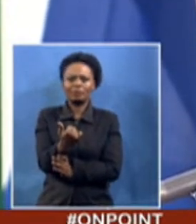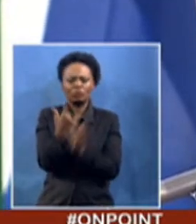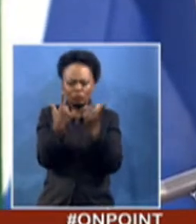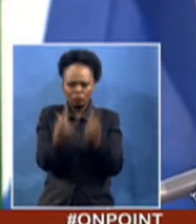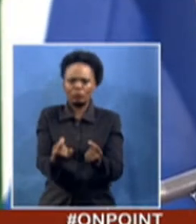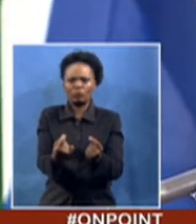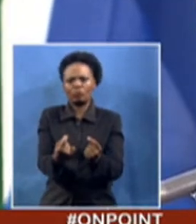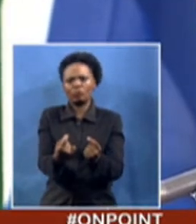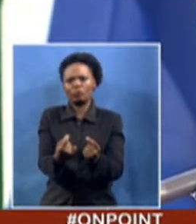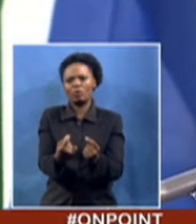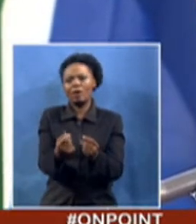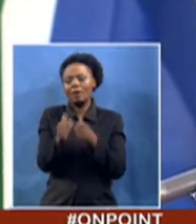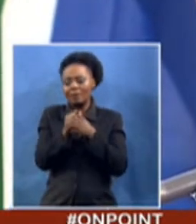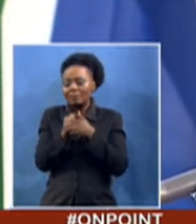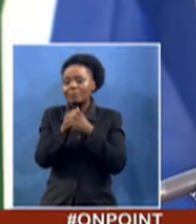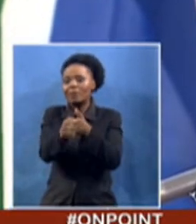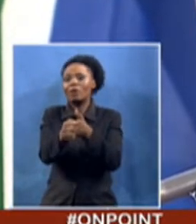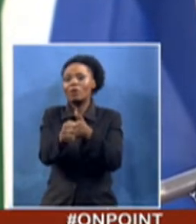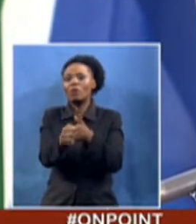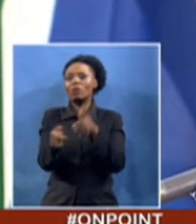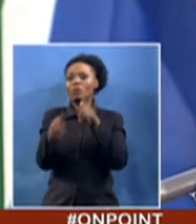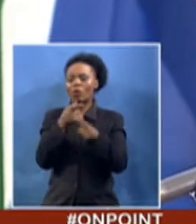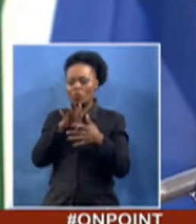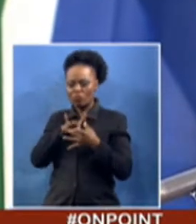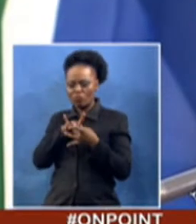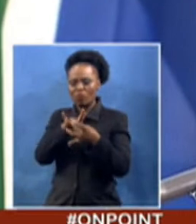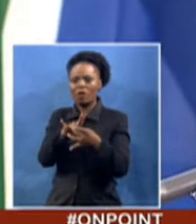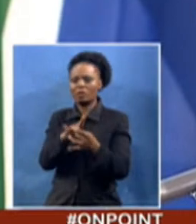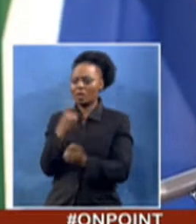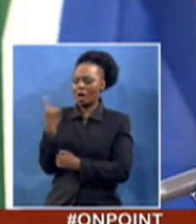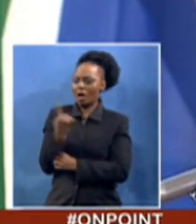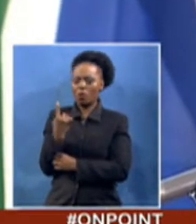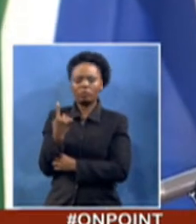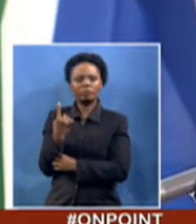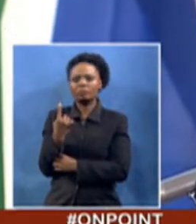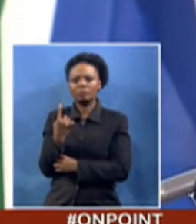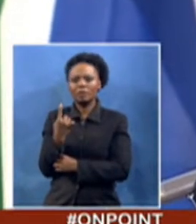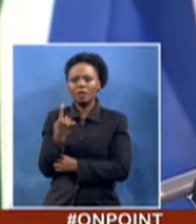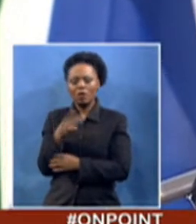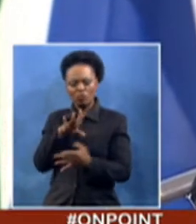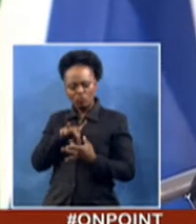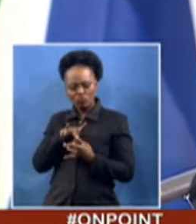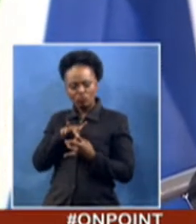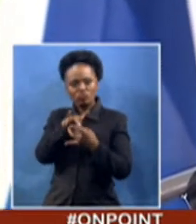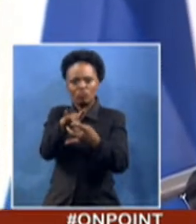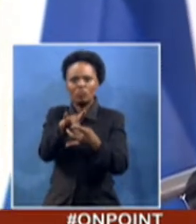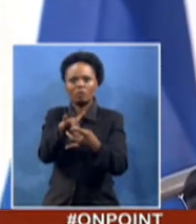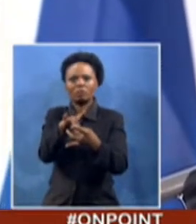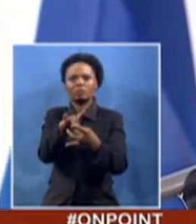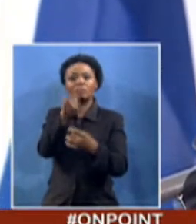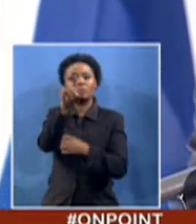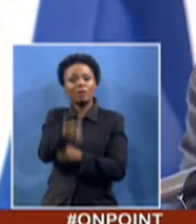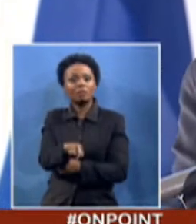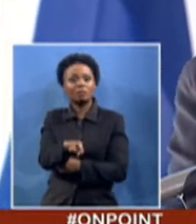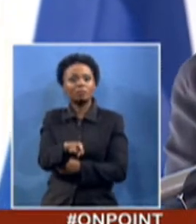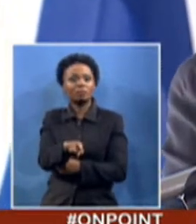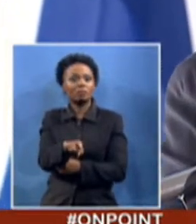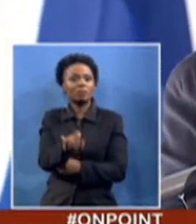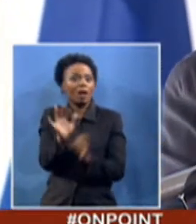our loyalty alone. And our loyalty should be to our